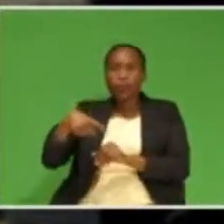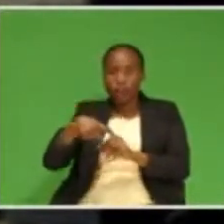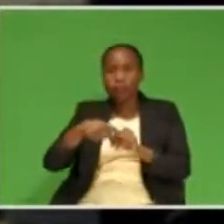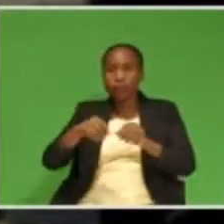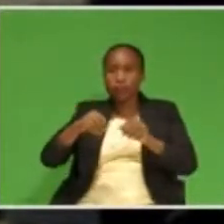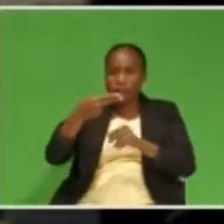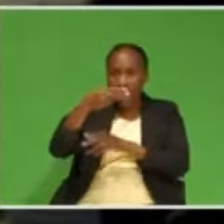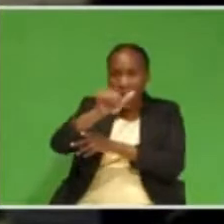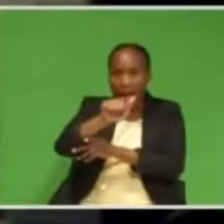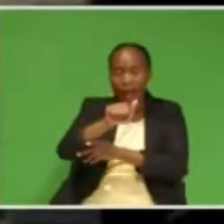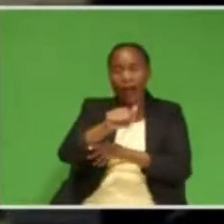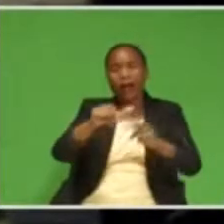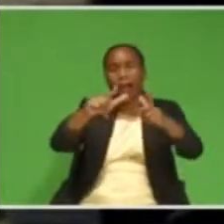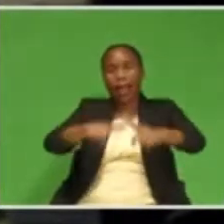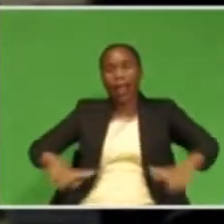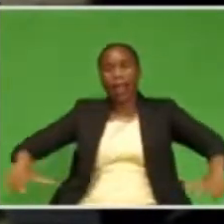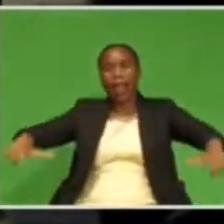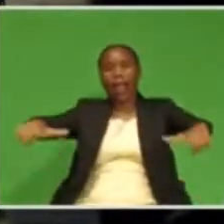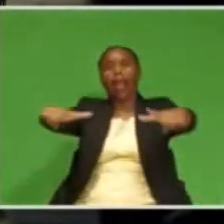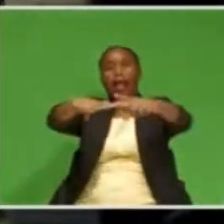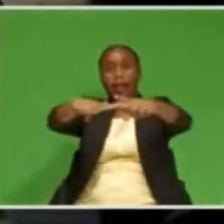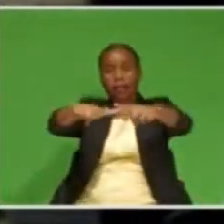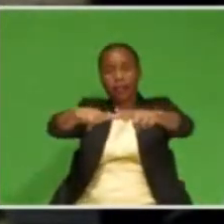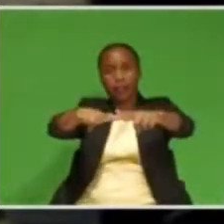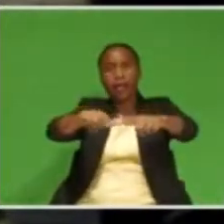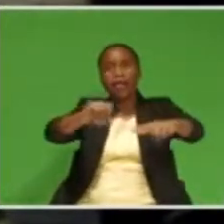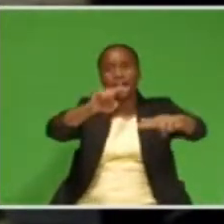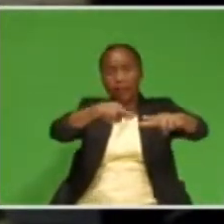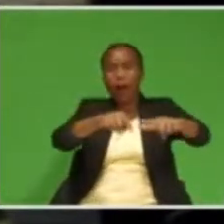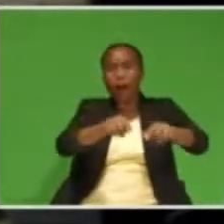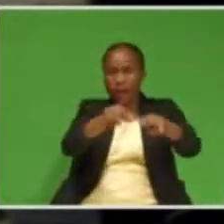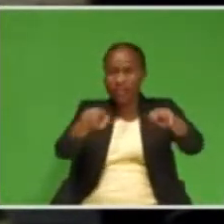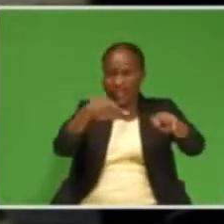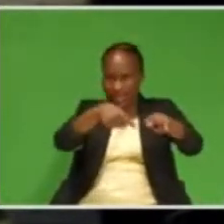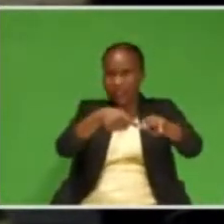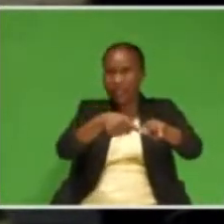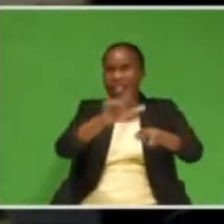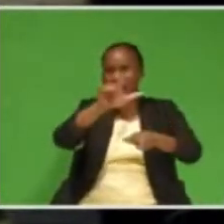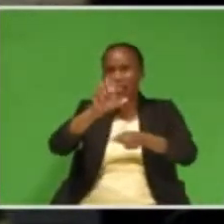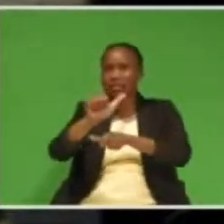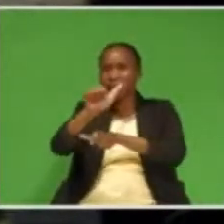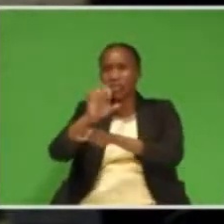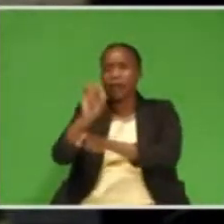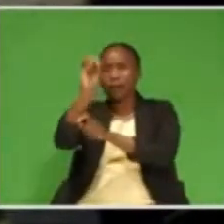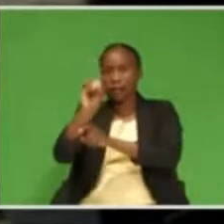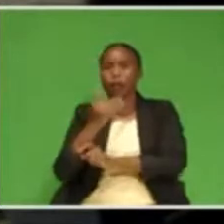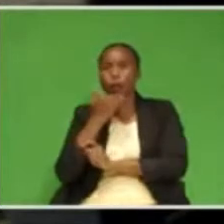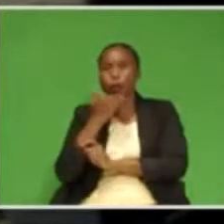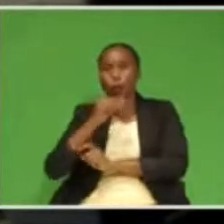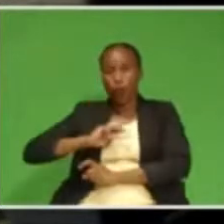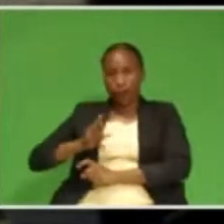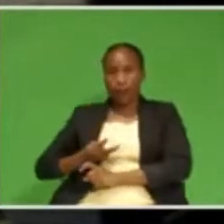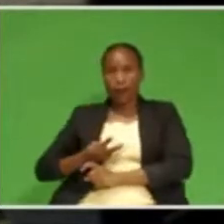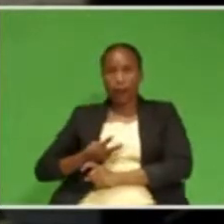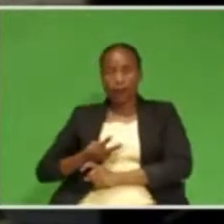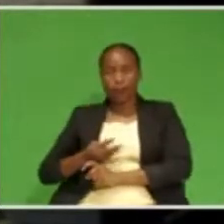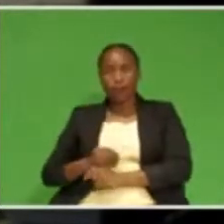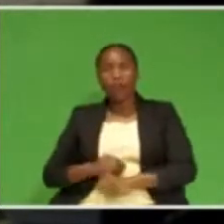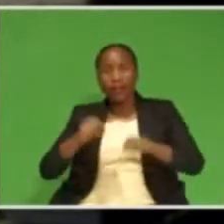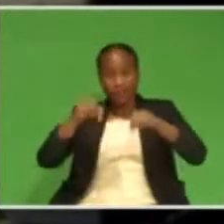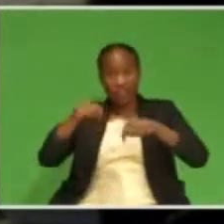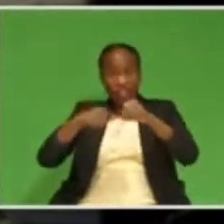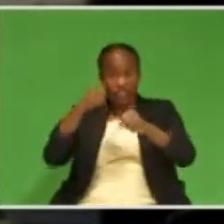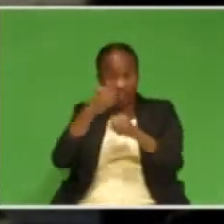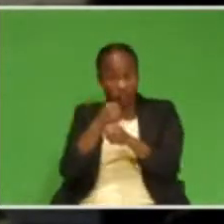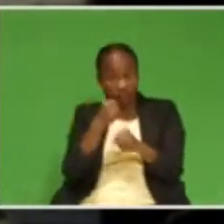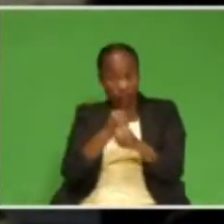An impressive 68% of these farmers are women. This year, we aim